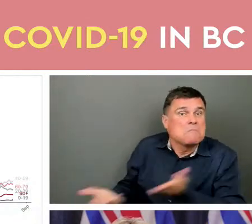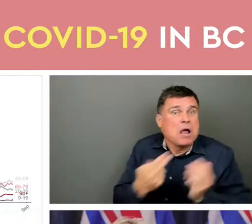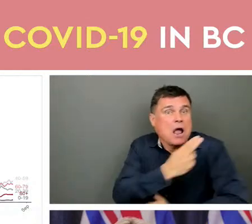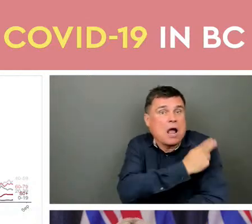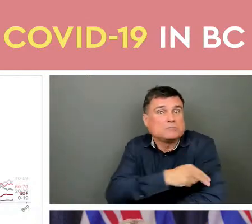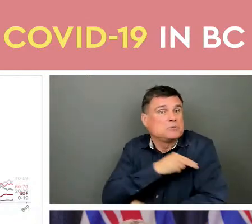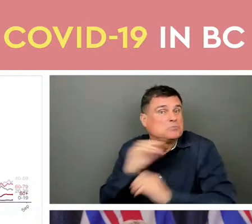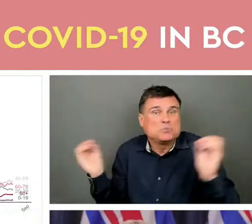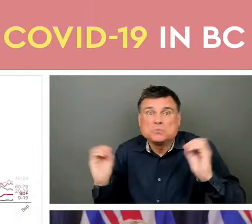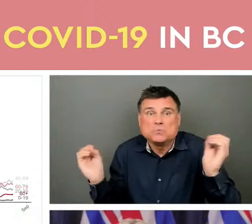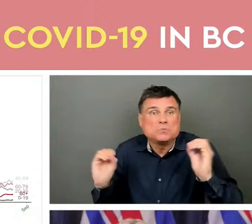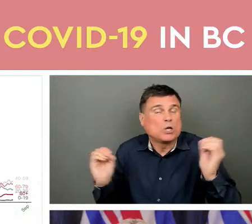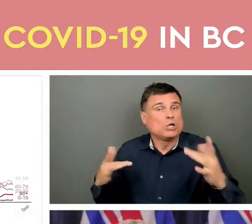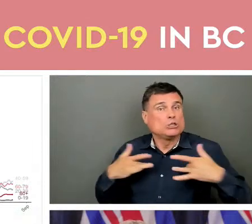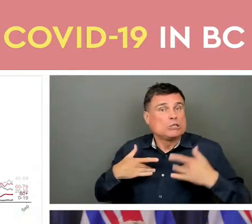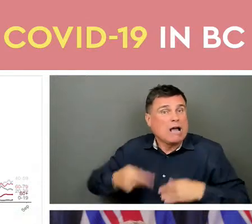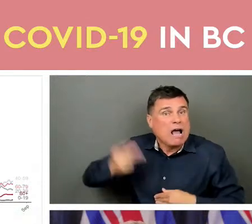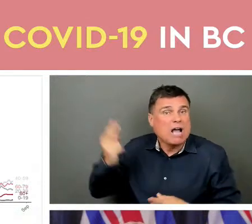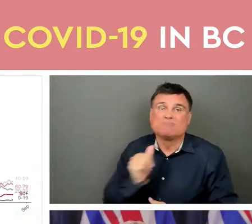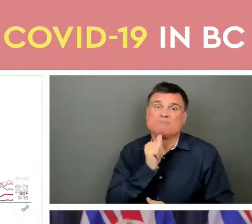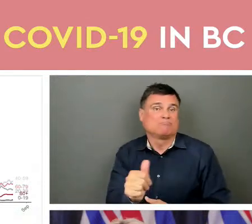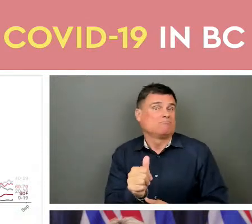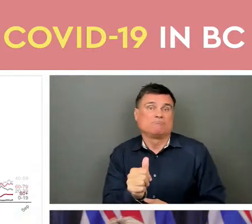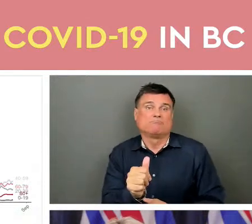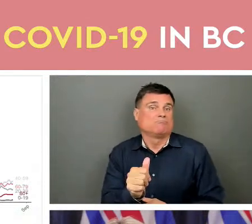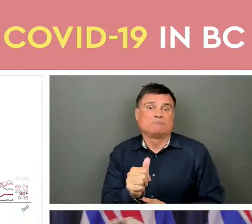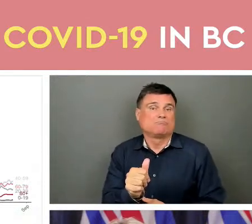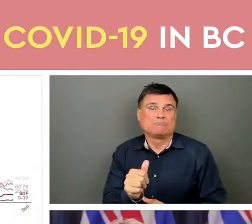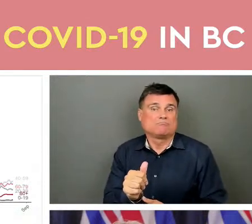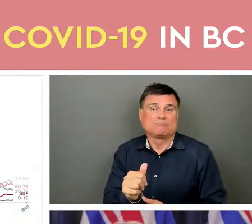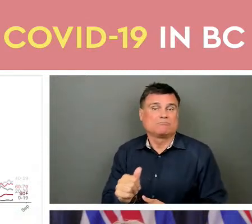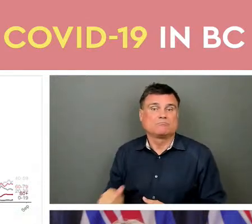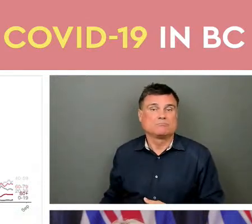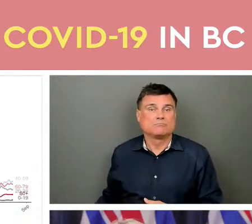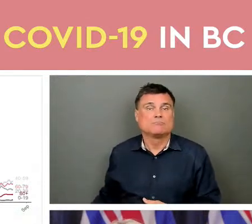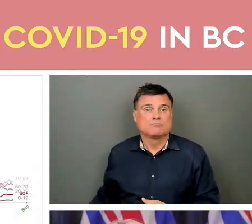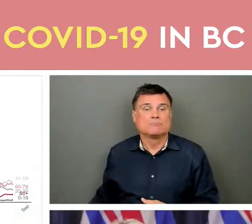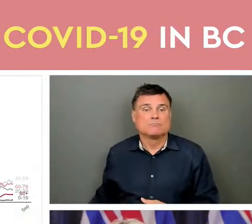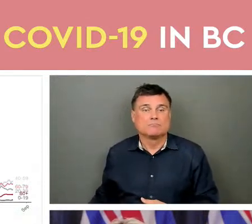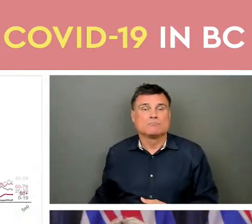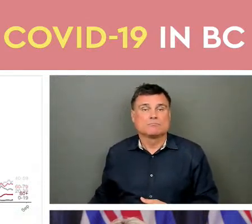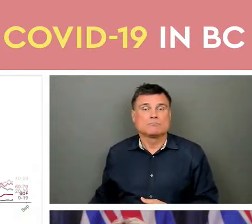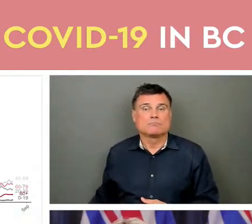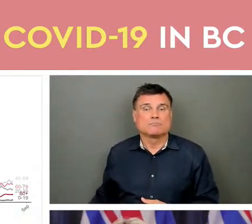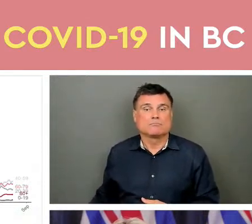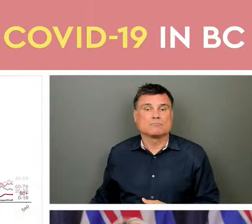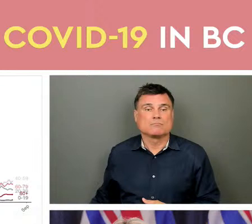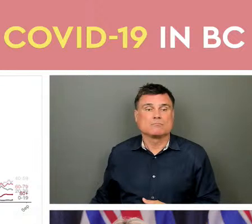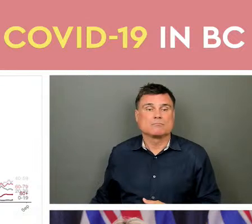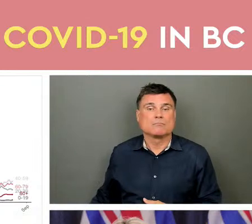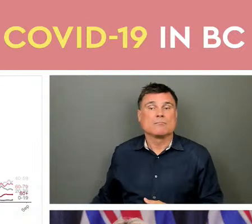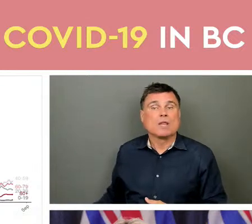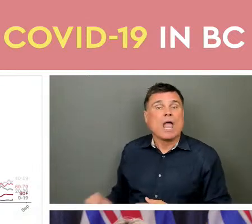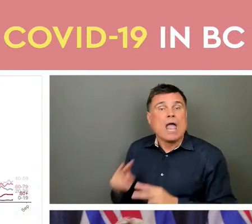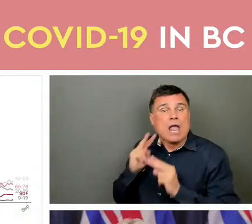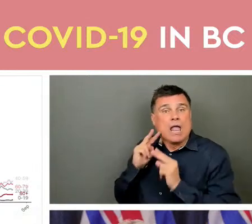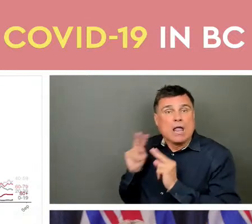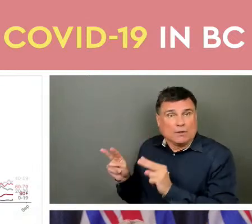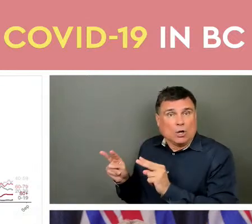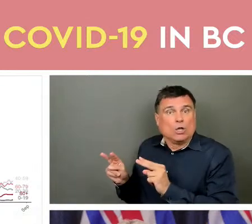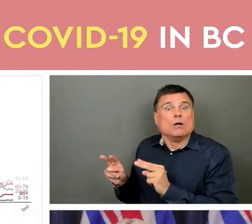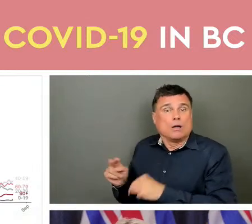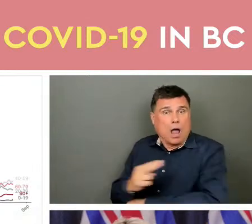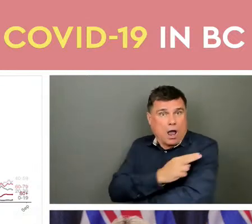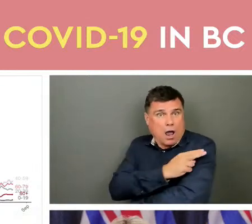in that group either. As I mentioned, we do see if there's breakthrough or cases in